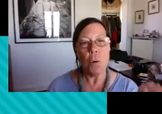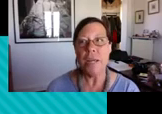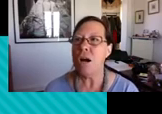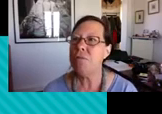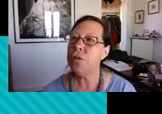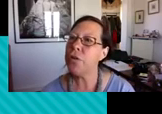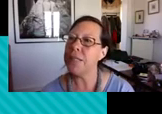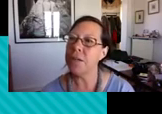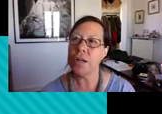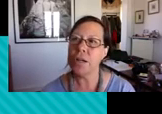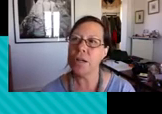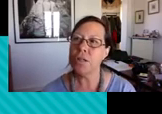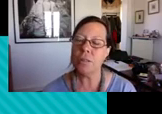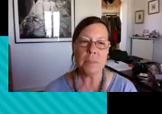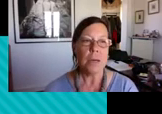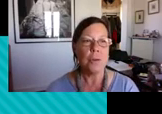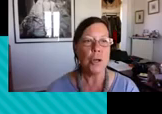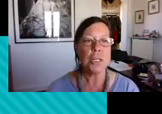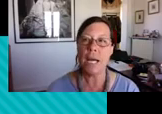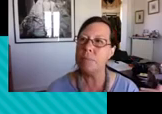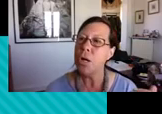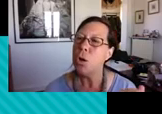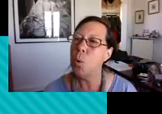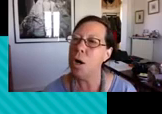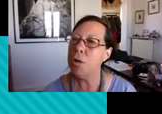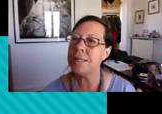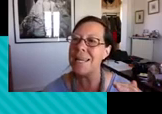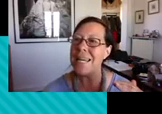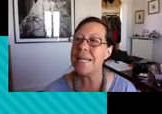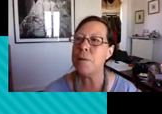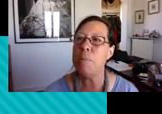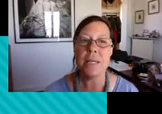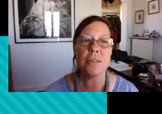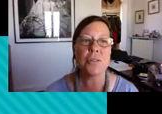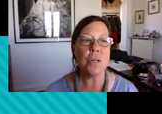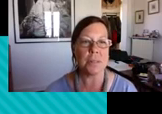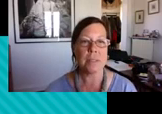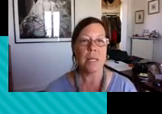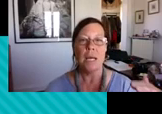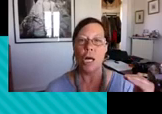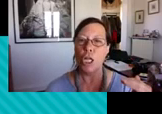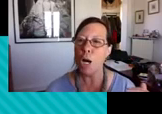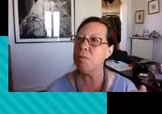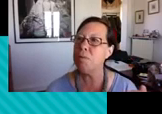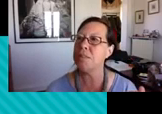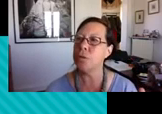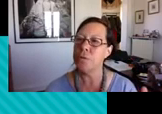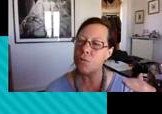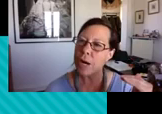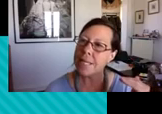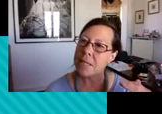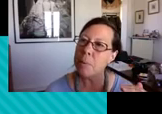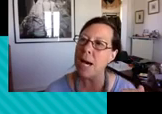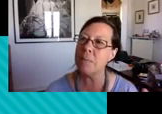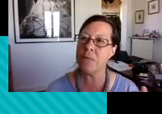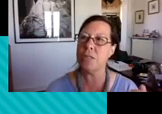So going on further in this article, the New York Times quotes an independent source, a law professor. They try to